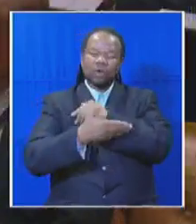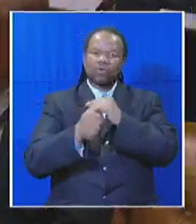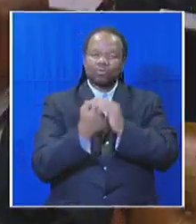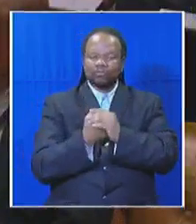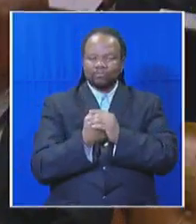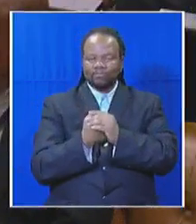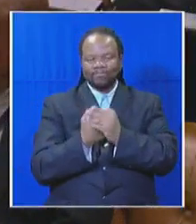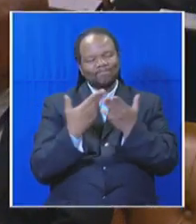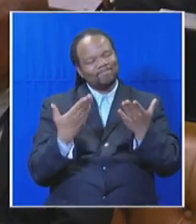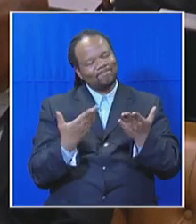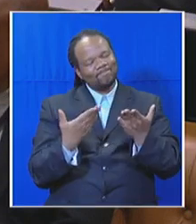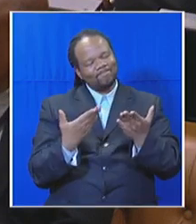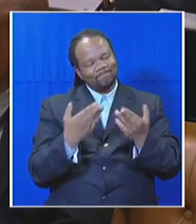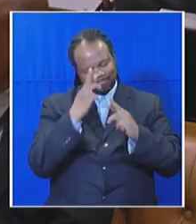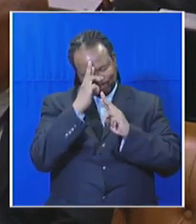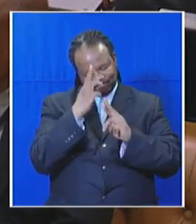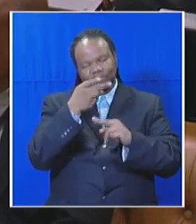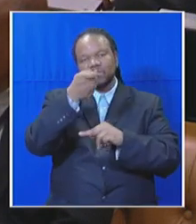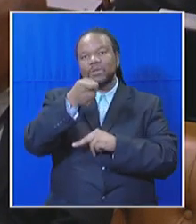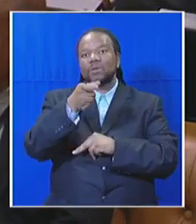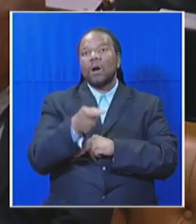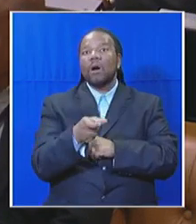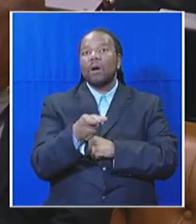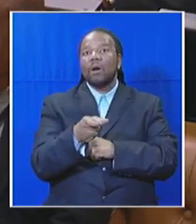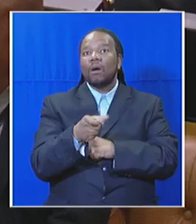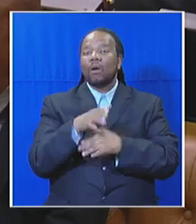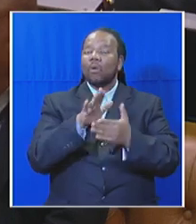Honorable Speaker, the UFA